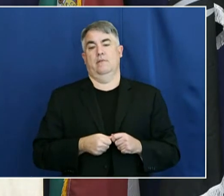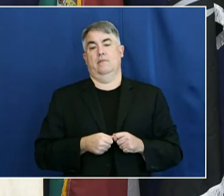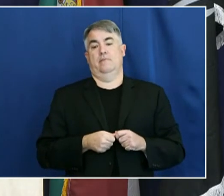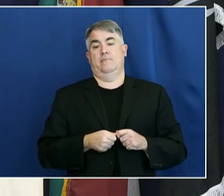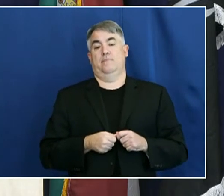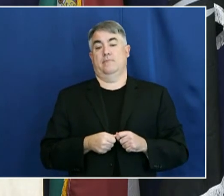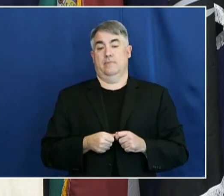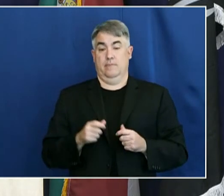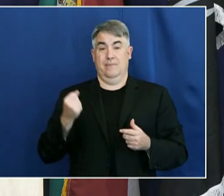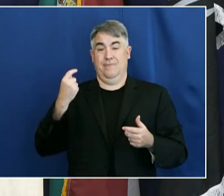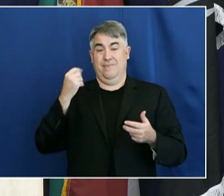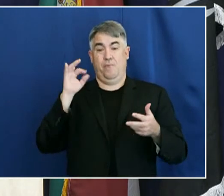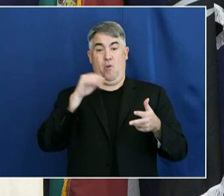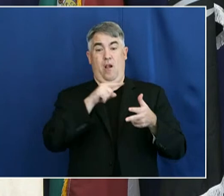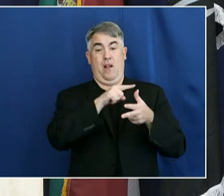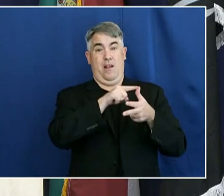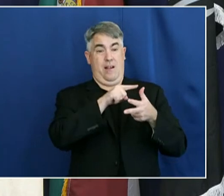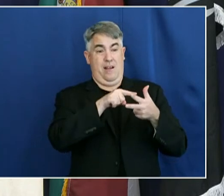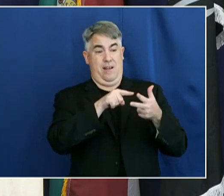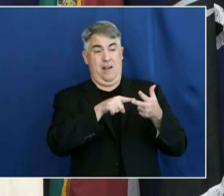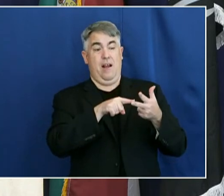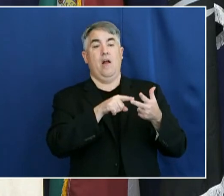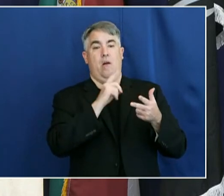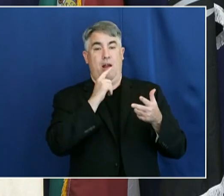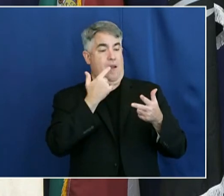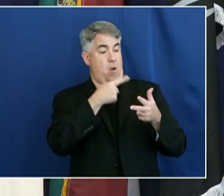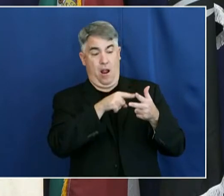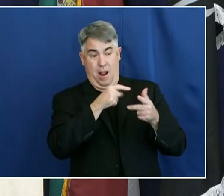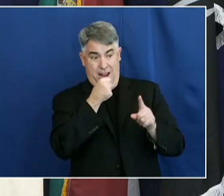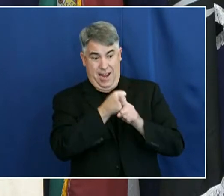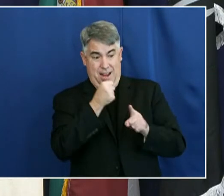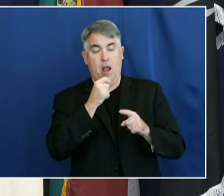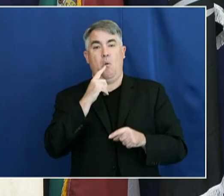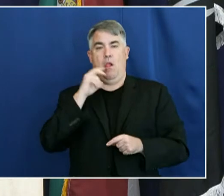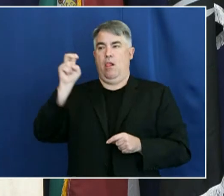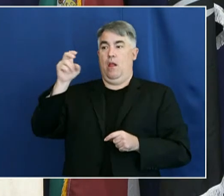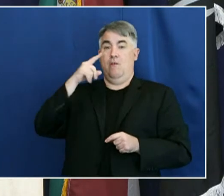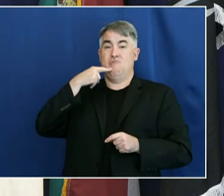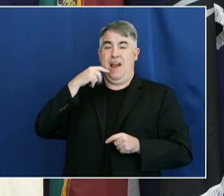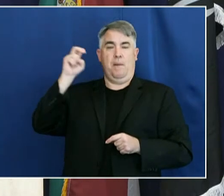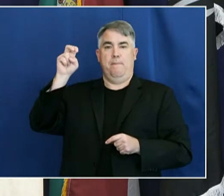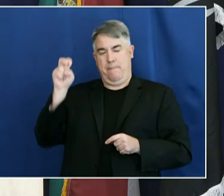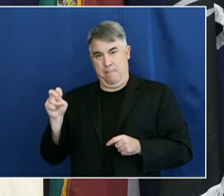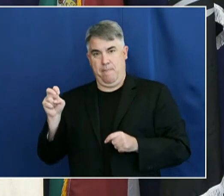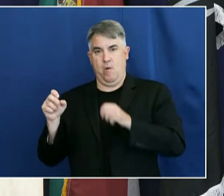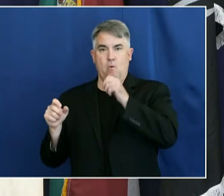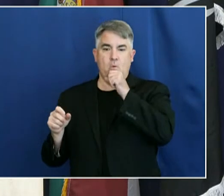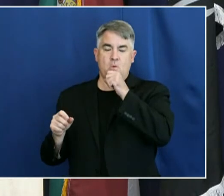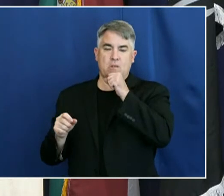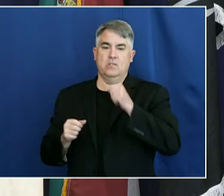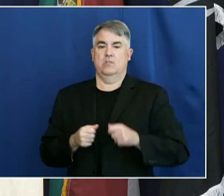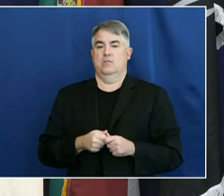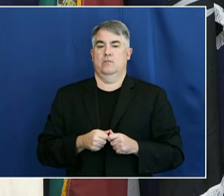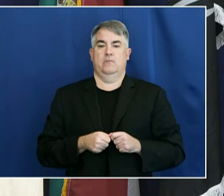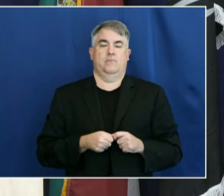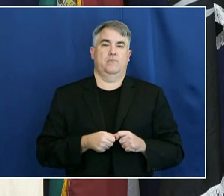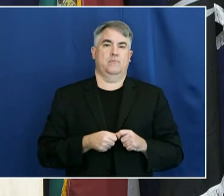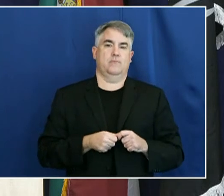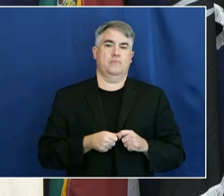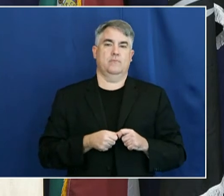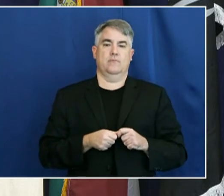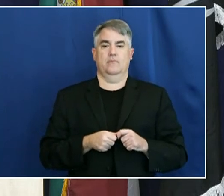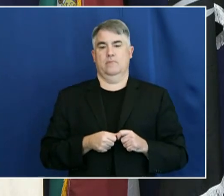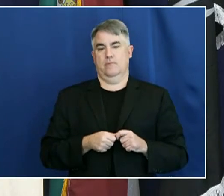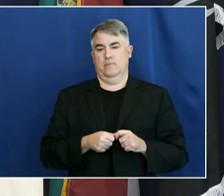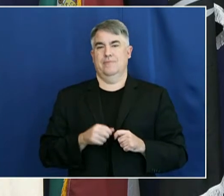more capacity, more folks in Petco Park, more opportunities for things that are out there. We simply need to do our part to